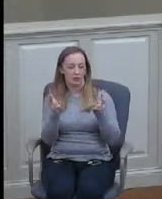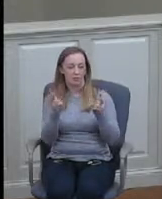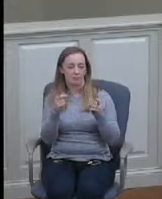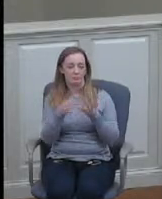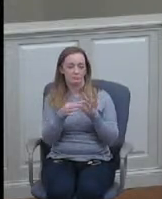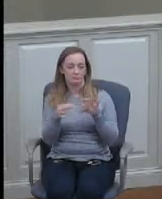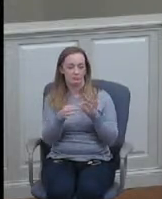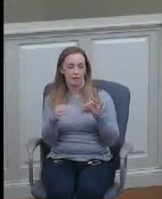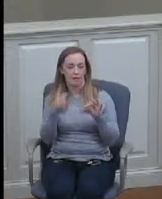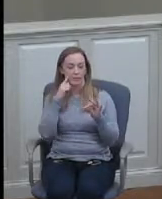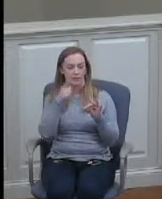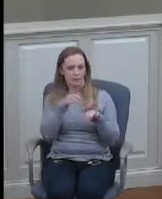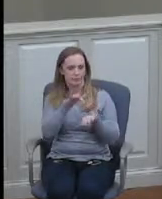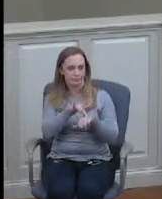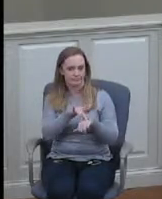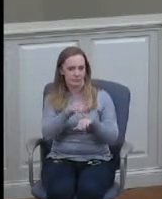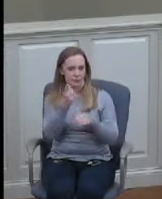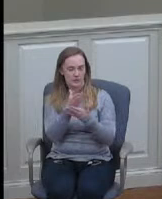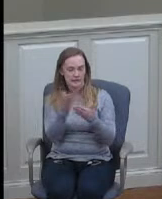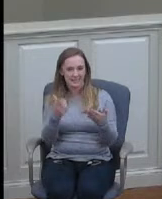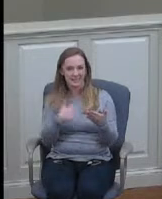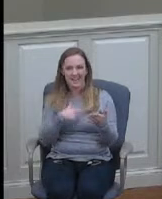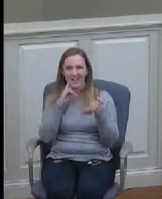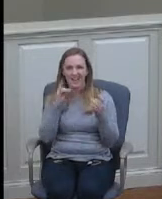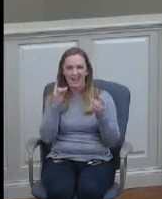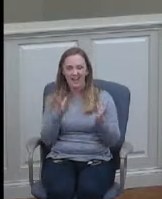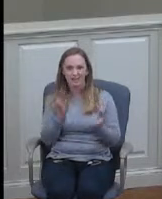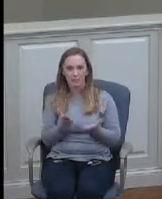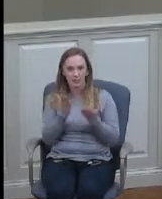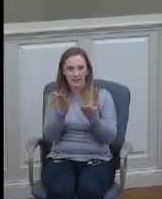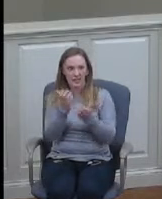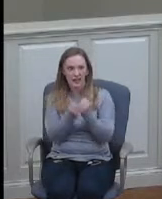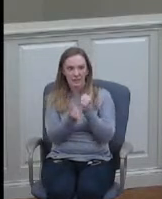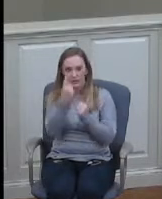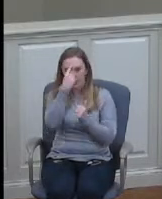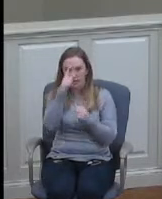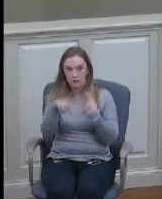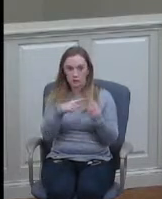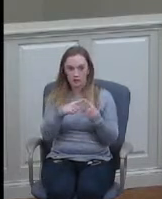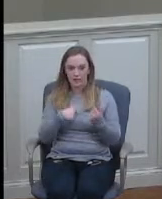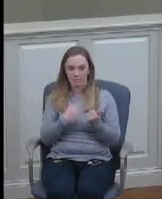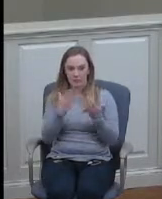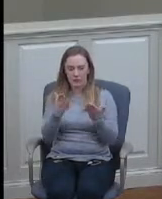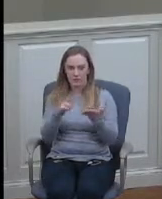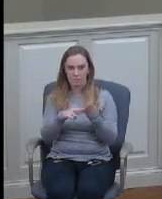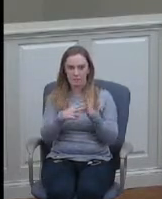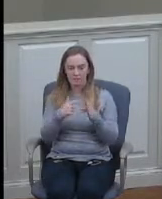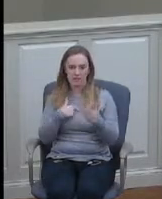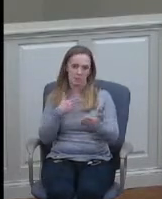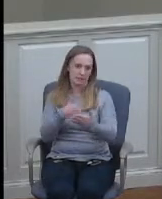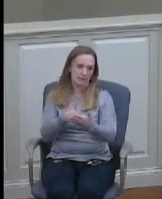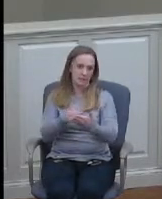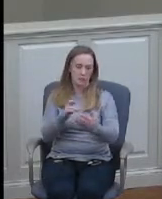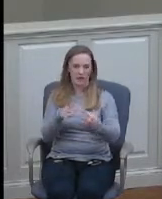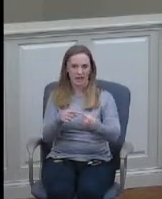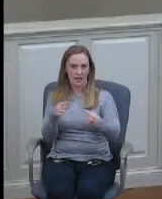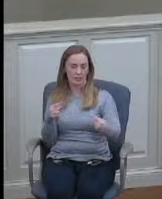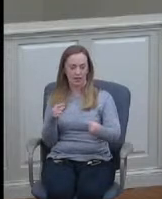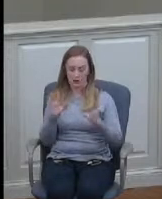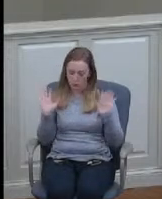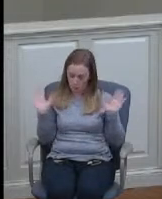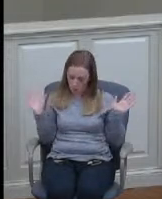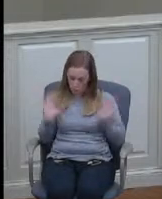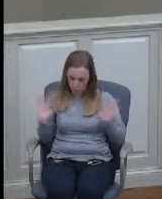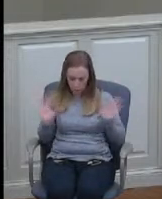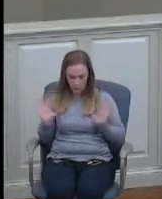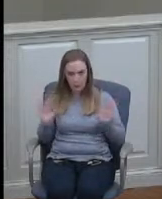something that and I hate to bring this up because everybody thinks when I bring something up that I'm anti or against, and that is nothing's further